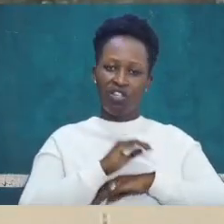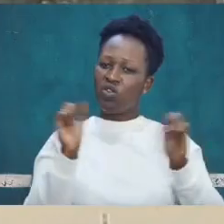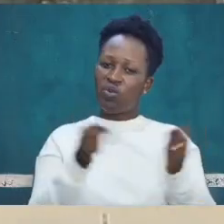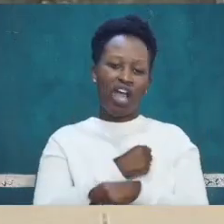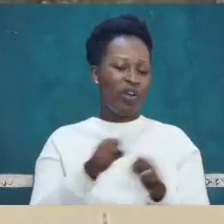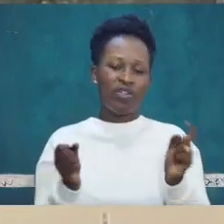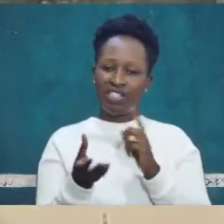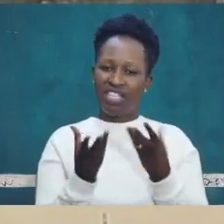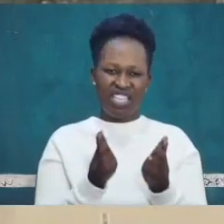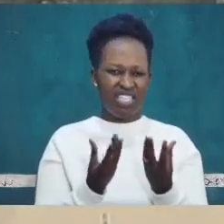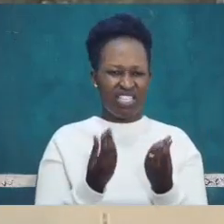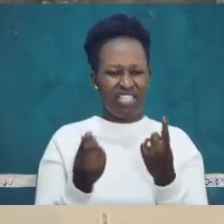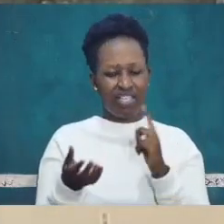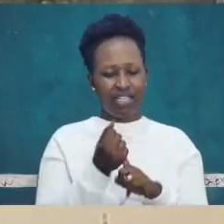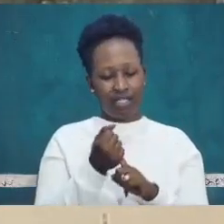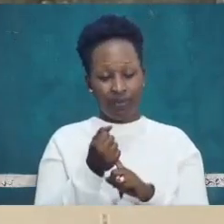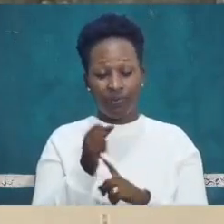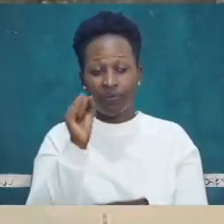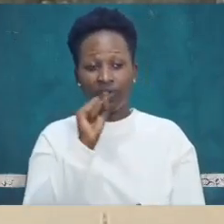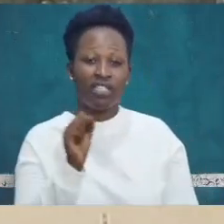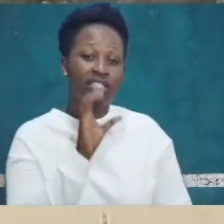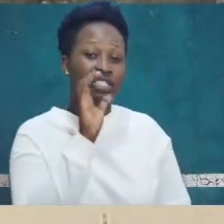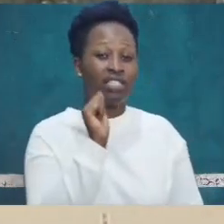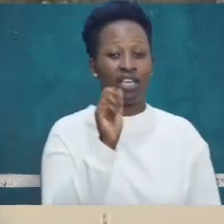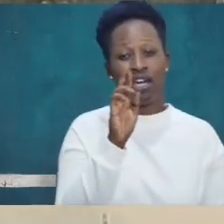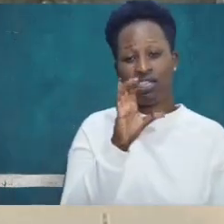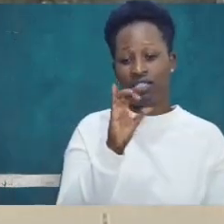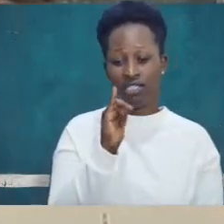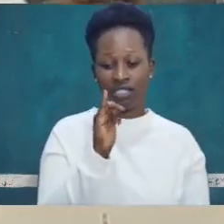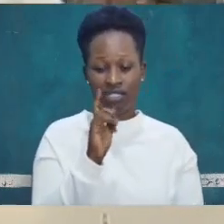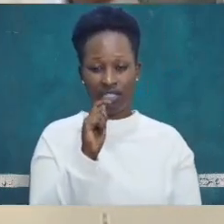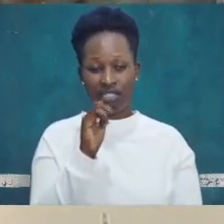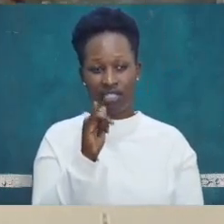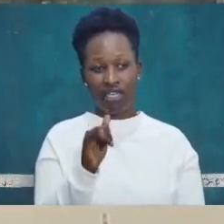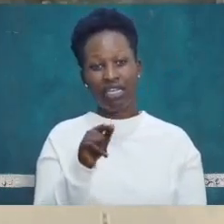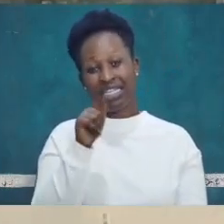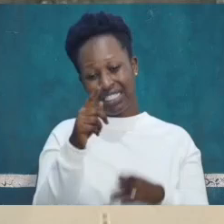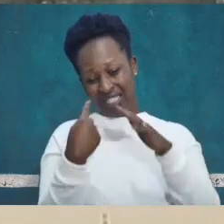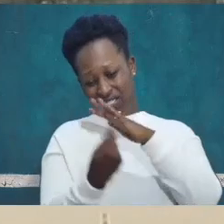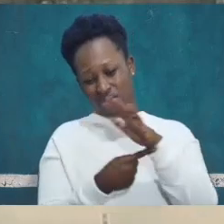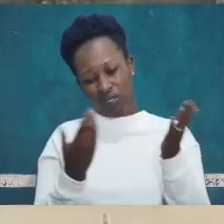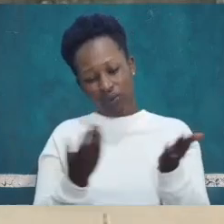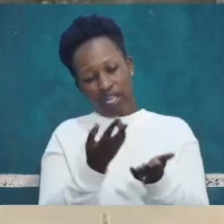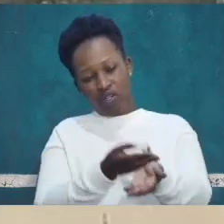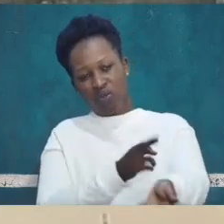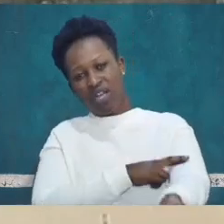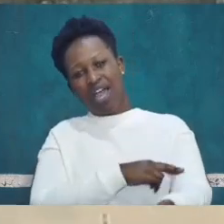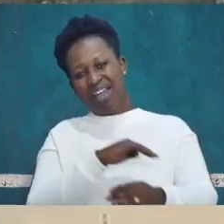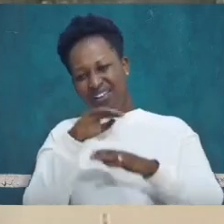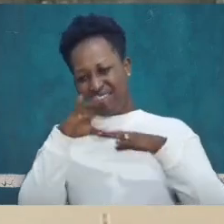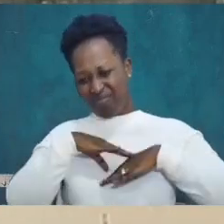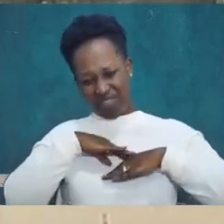get it. So now scarcity is a situation where resources are limited, are not enough to satisfy